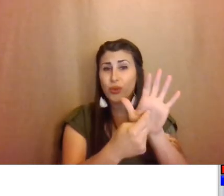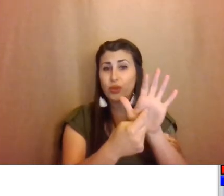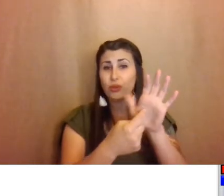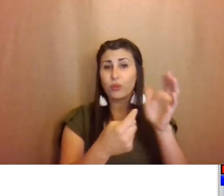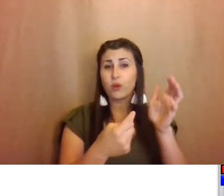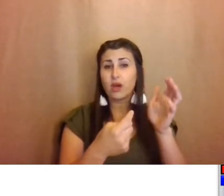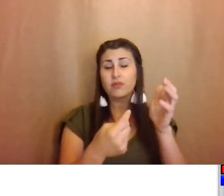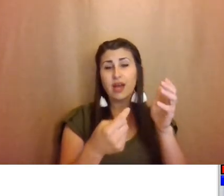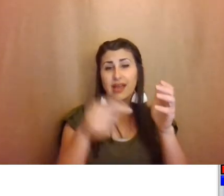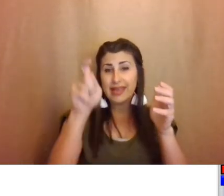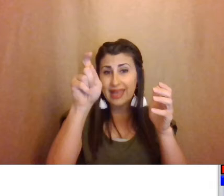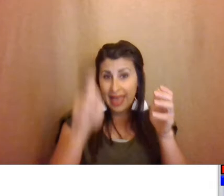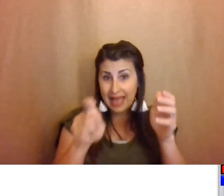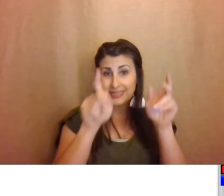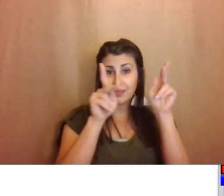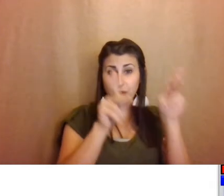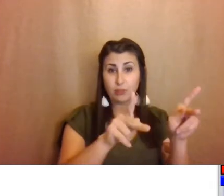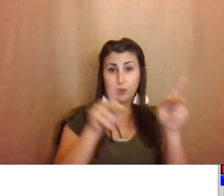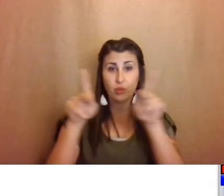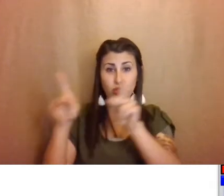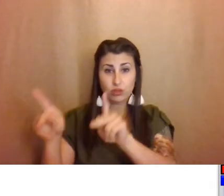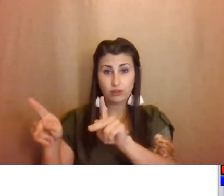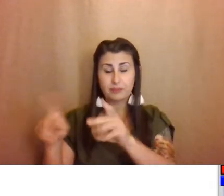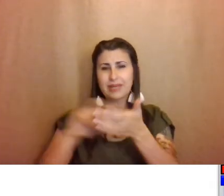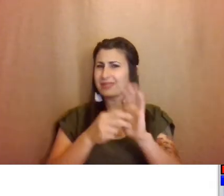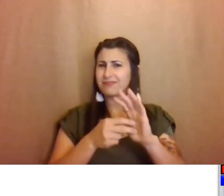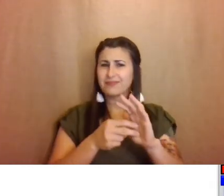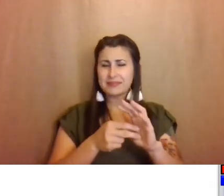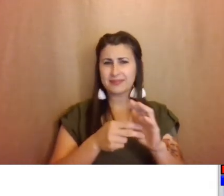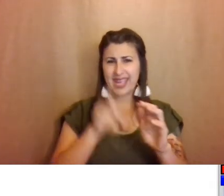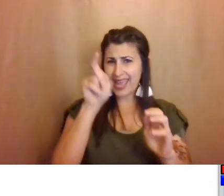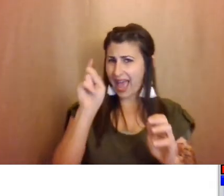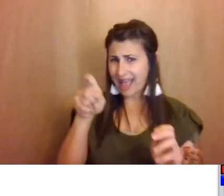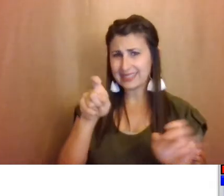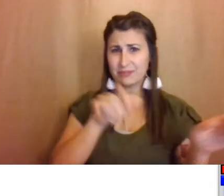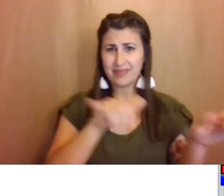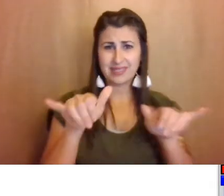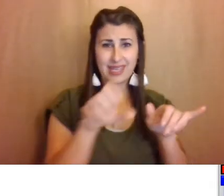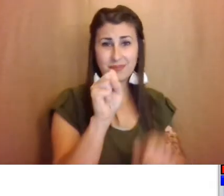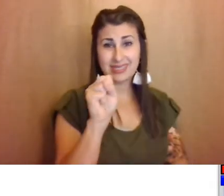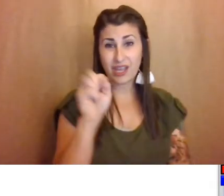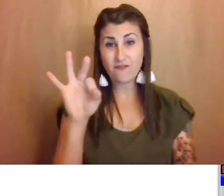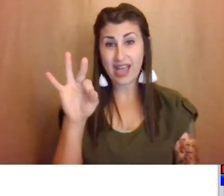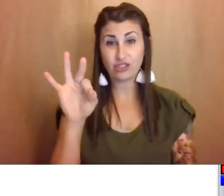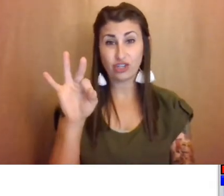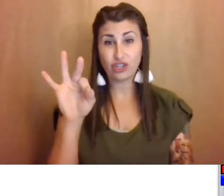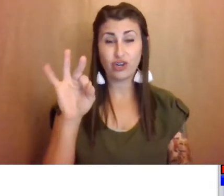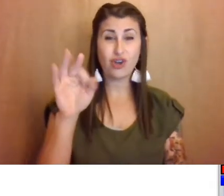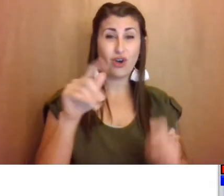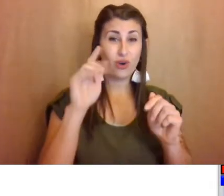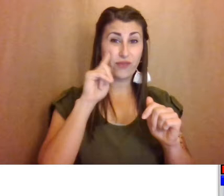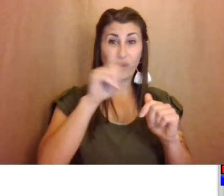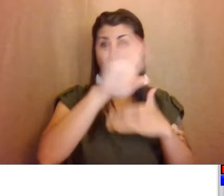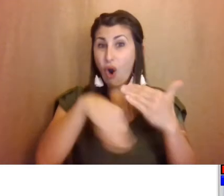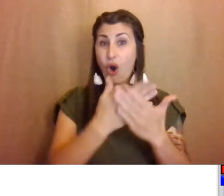the way around the image. It can't just be one side length multiplying by a number and then the other 2 by a different